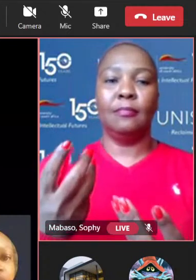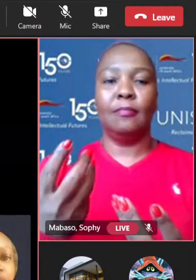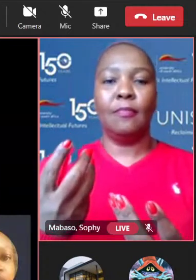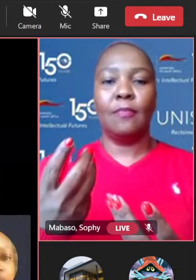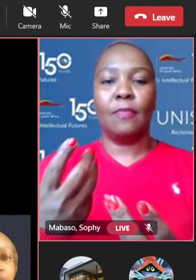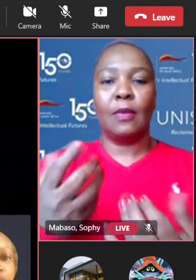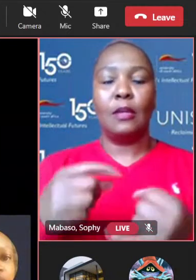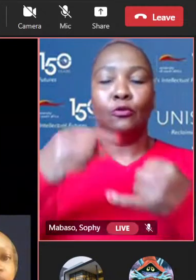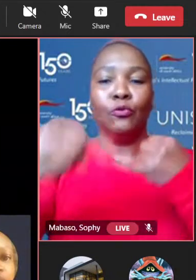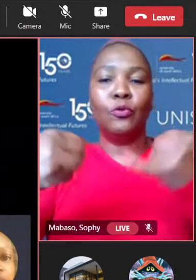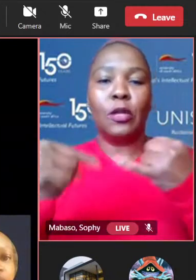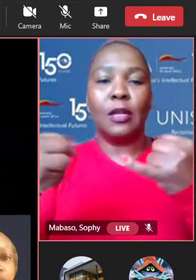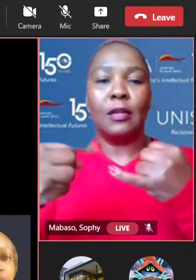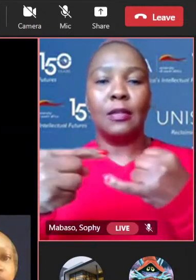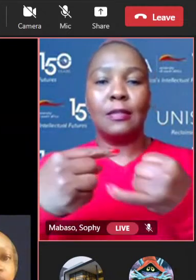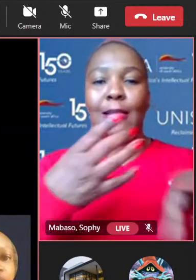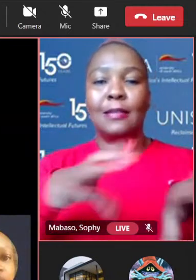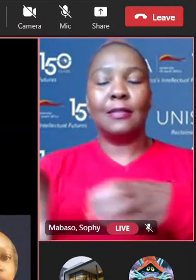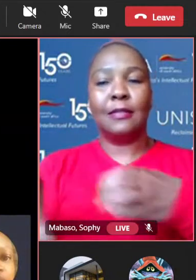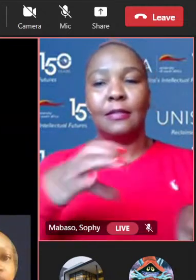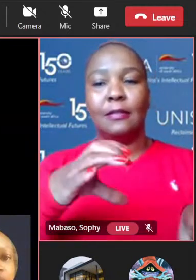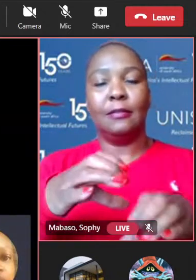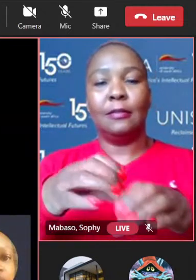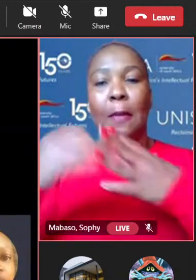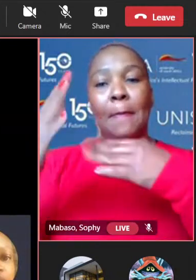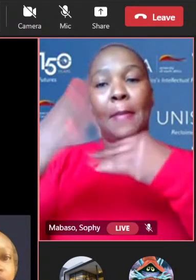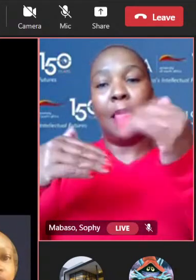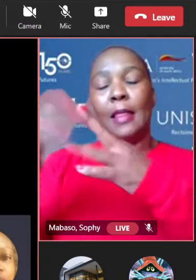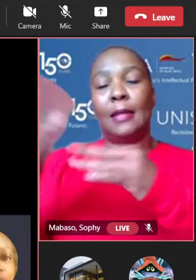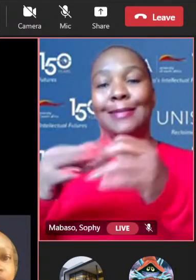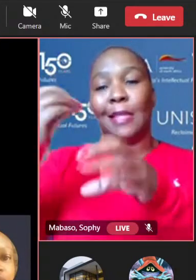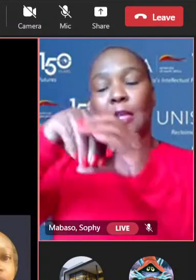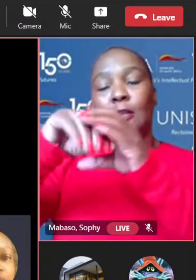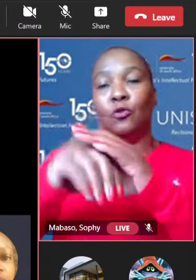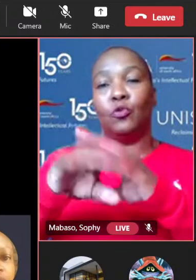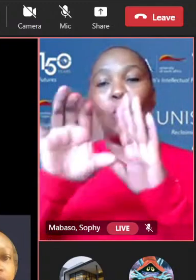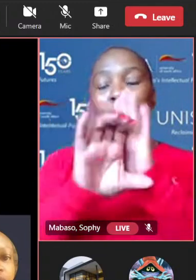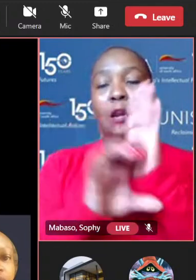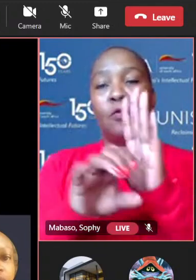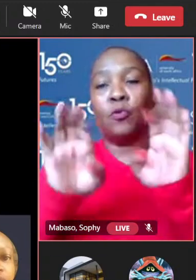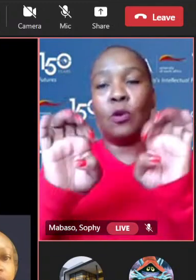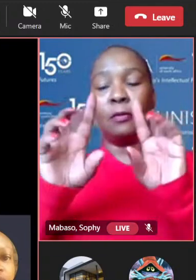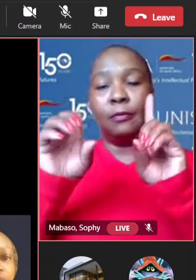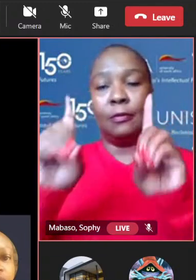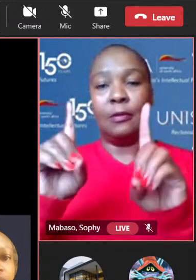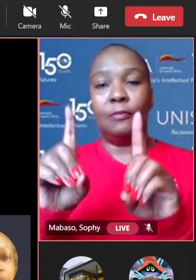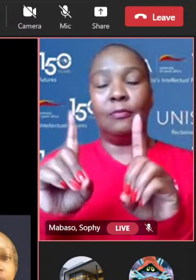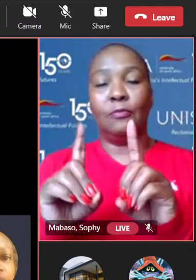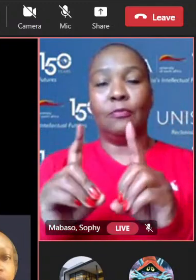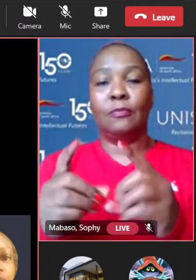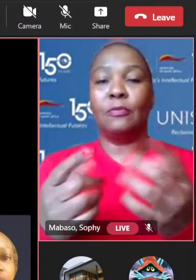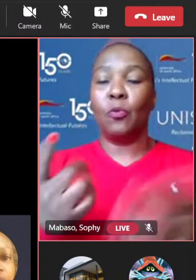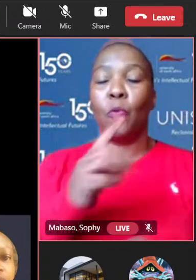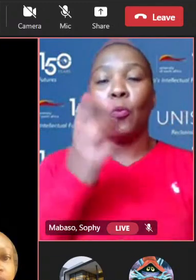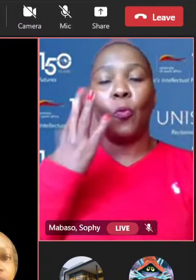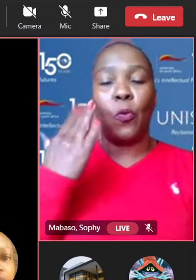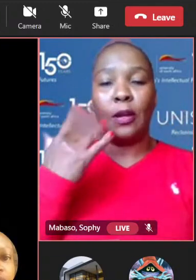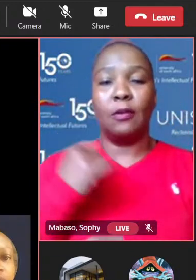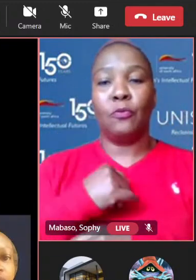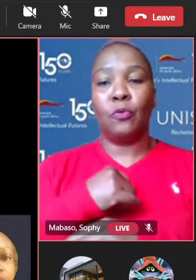tutorials are an activity that has been built into curriculum during the curriculum design